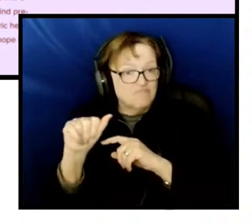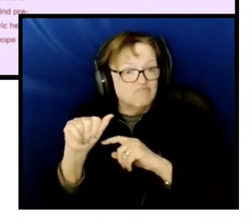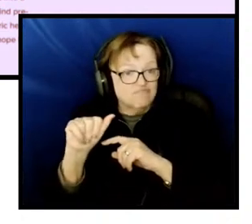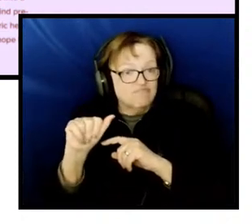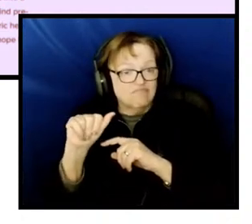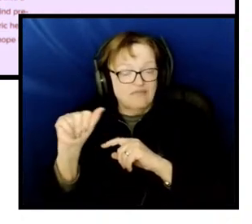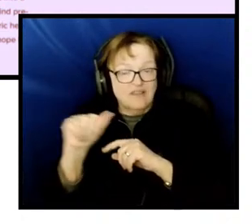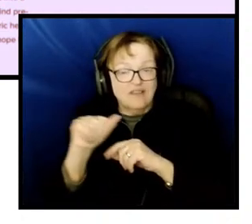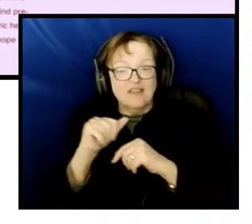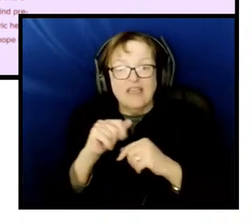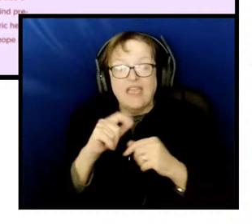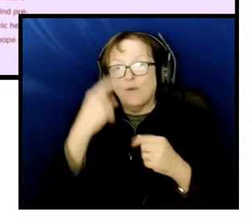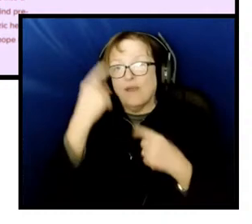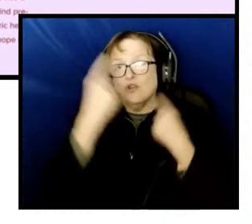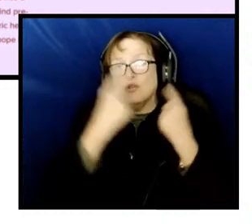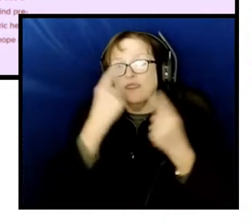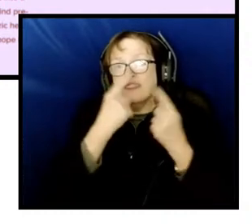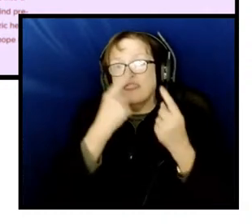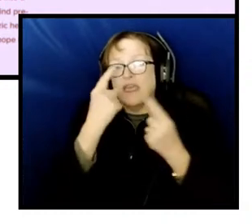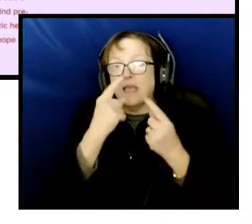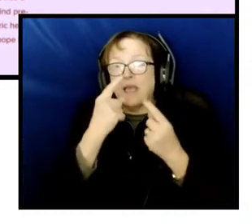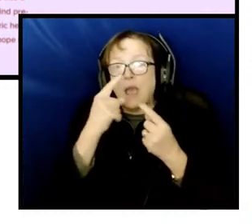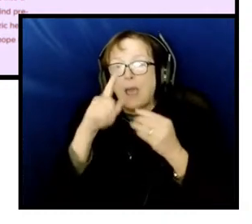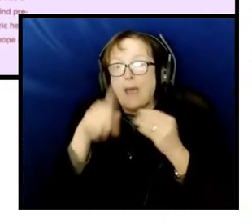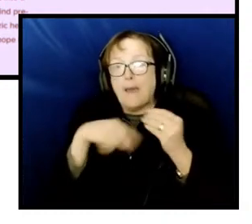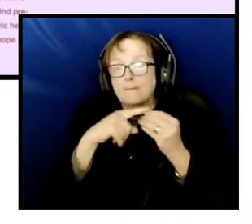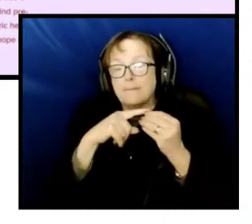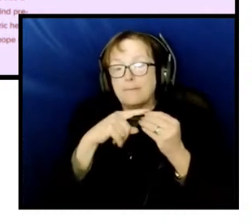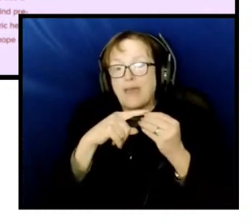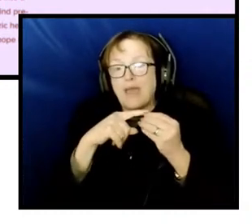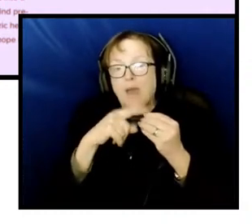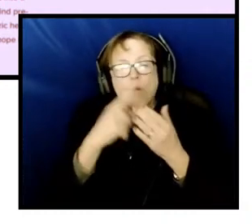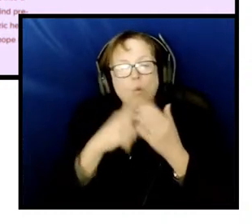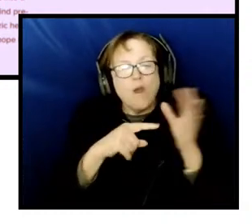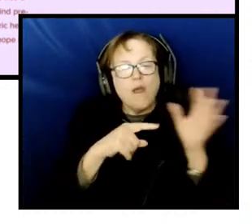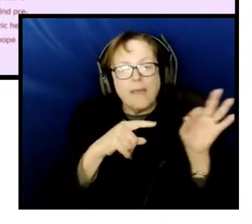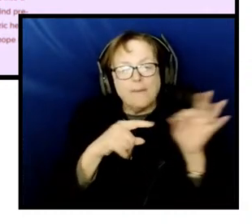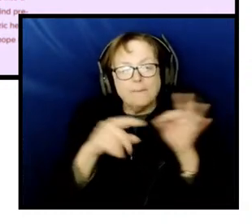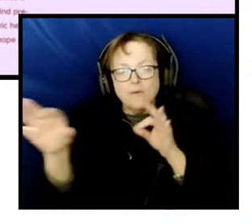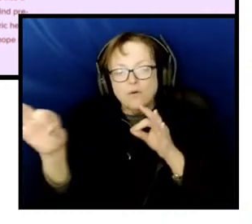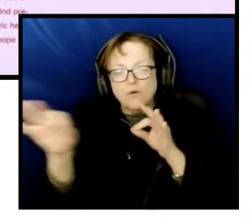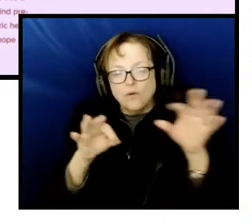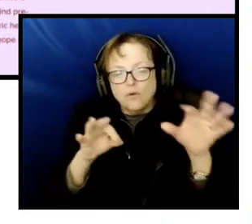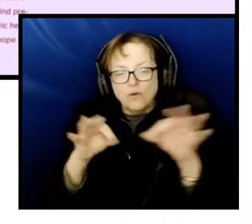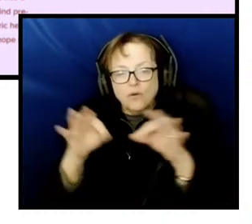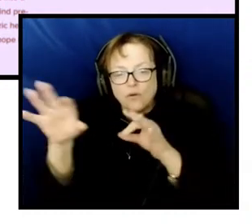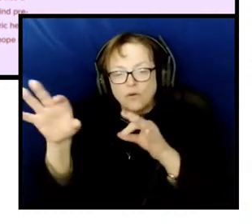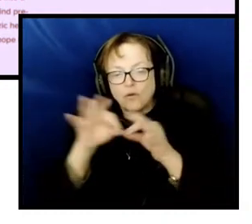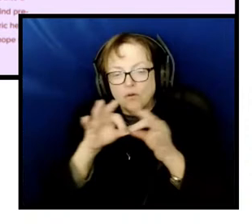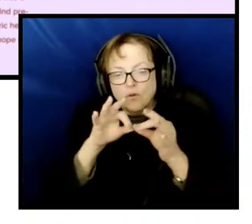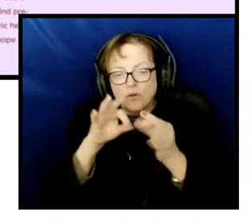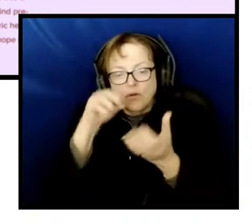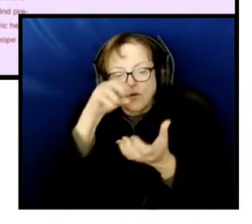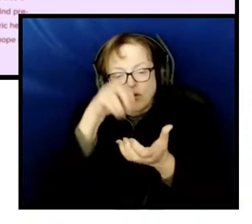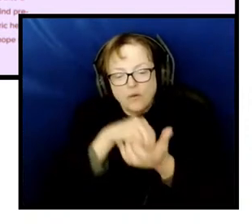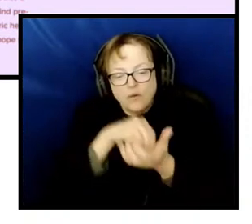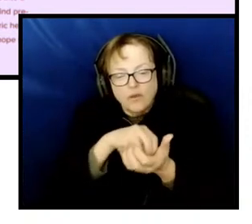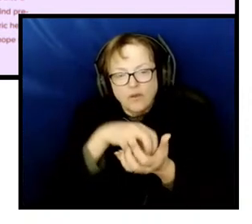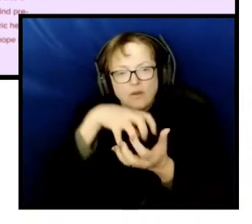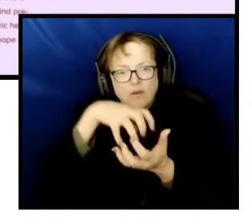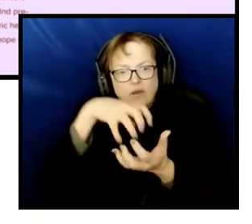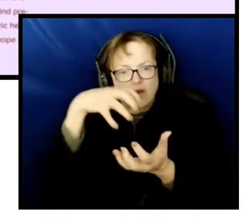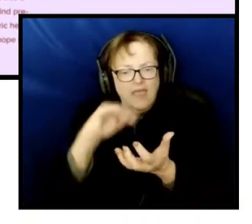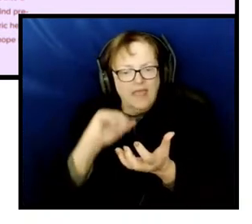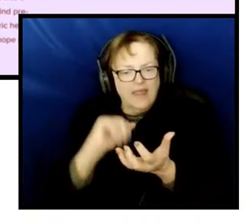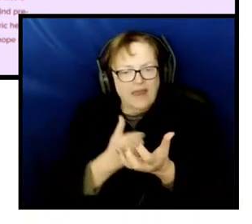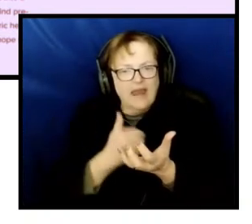what collection of resources could we put together and what is the most effective way to do this.